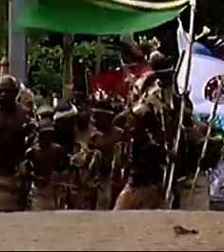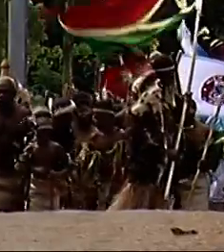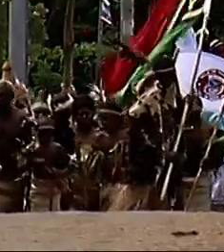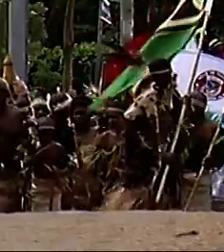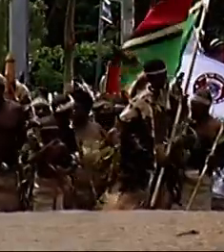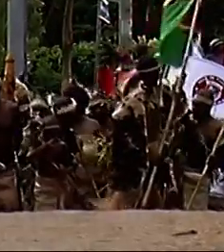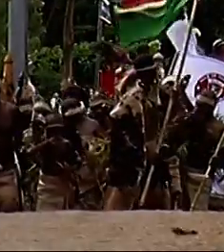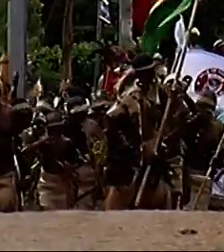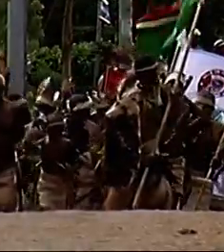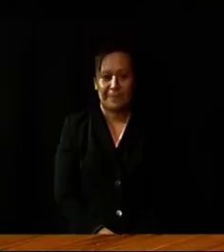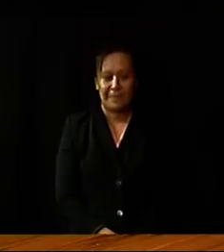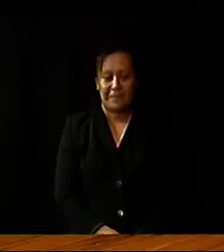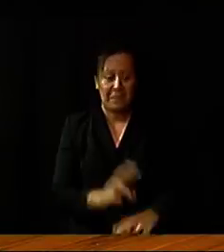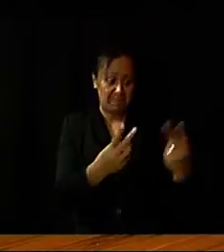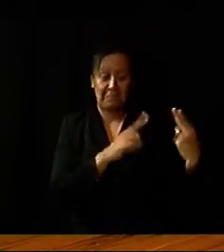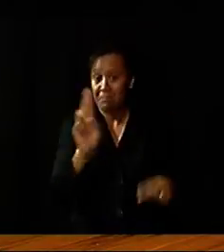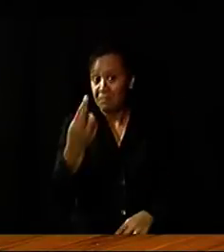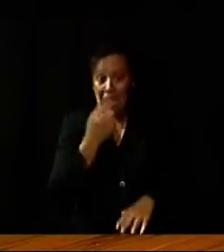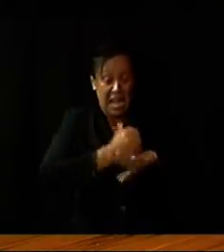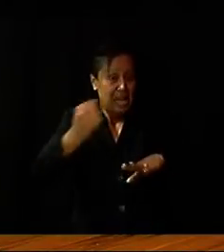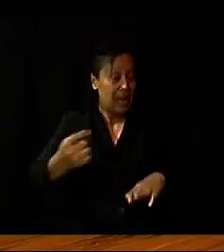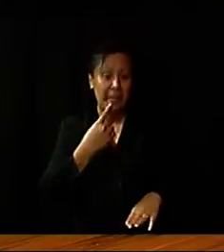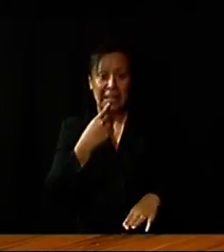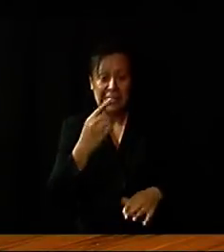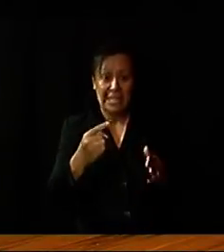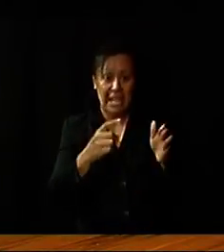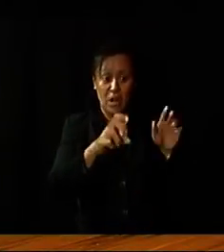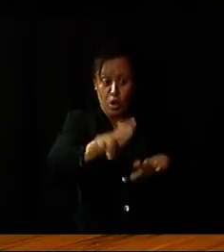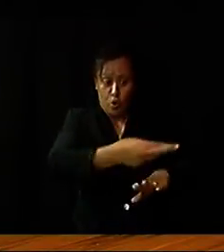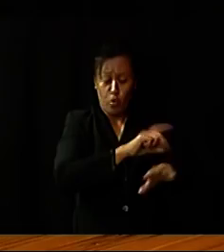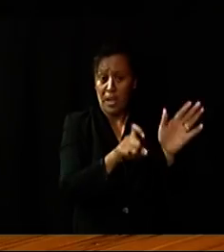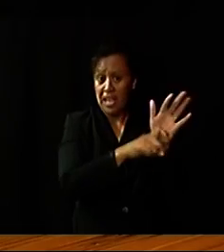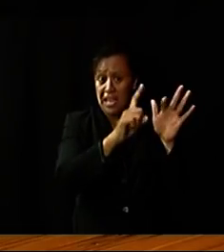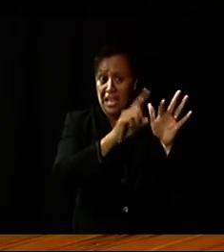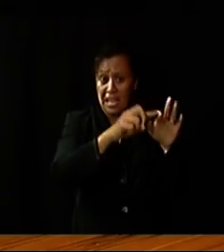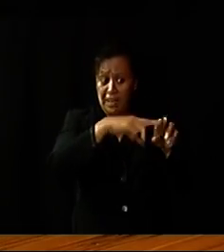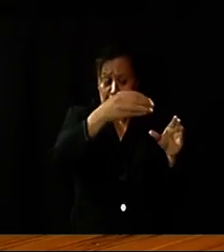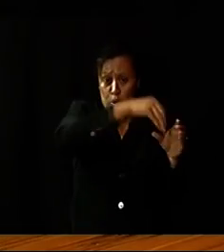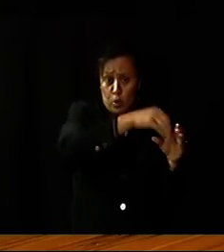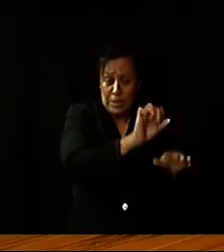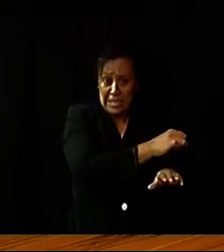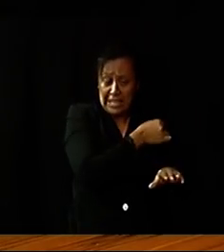embracing Fiji for some time. After the break, government reiterates that Maneuver Reef is